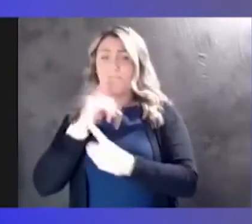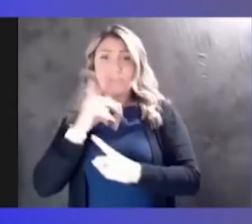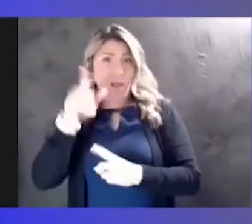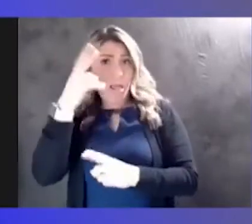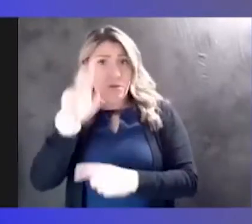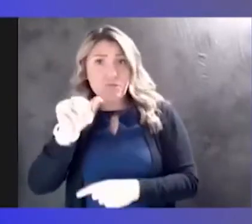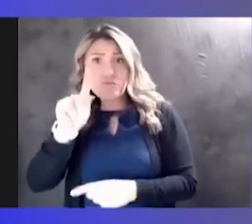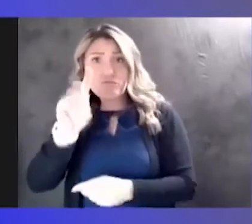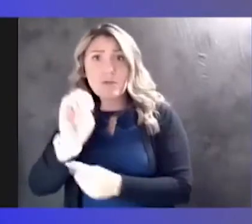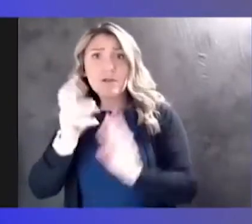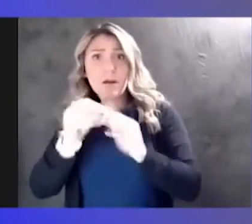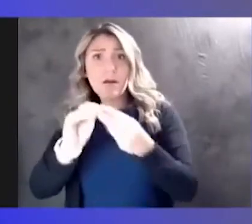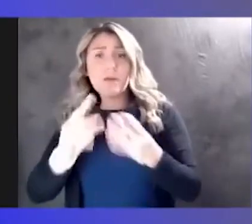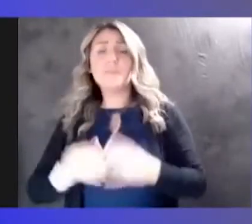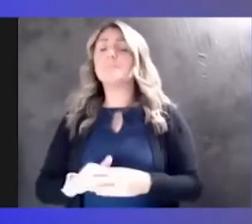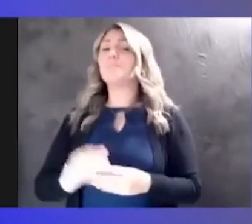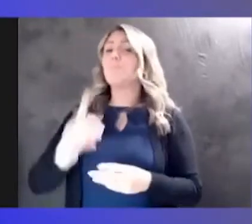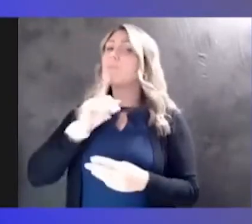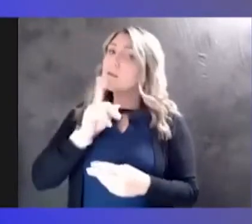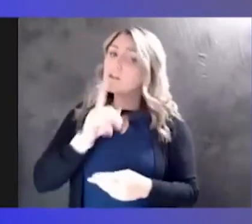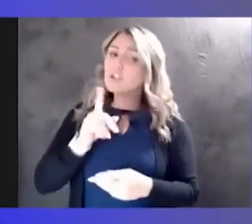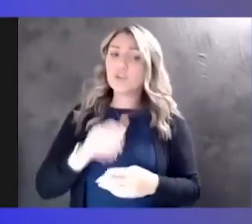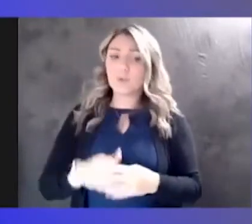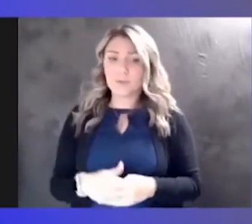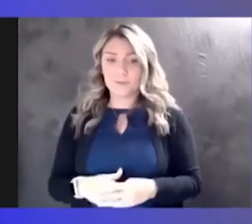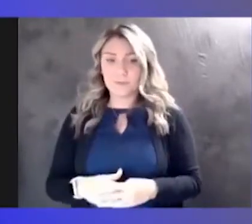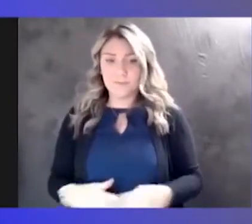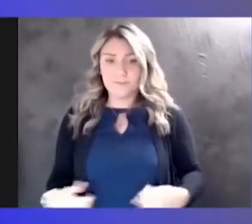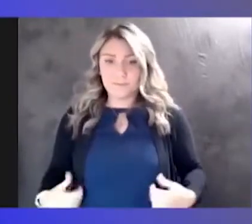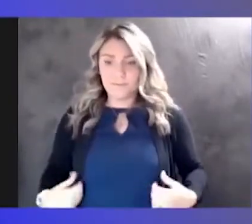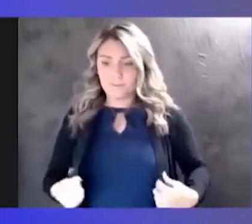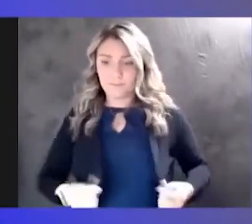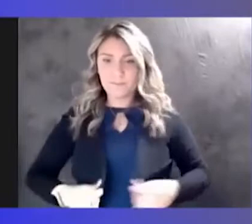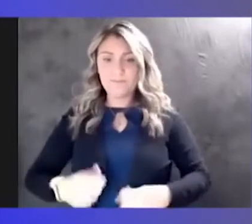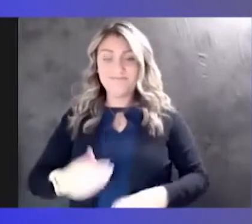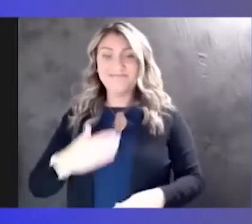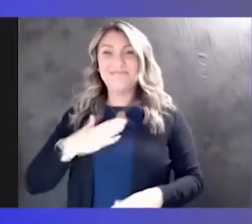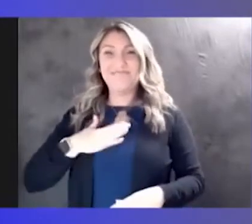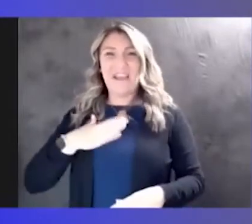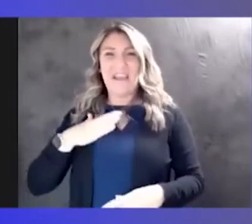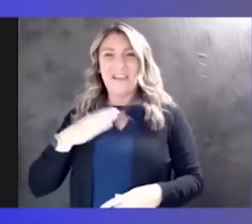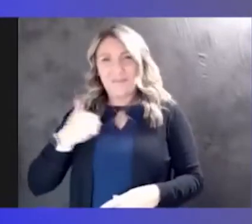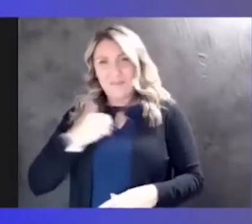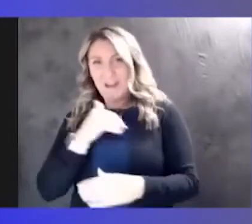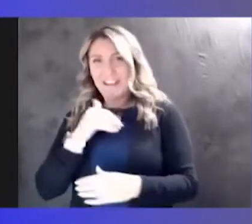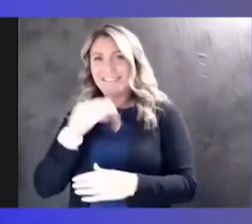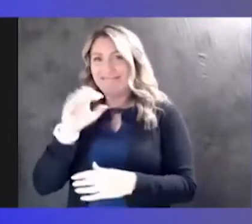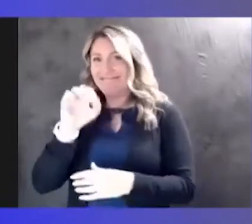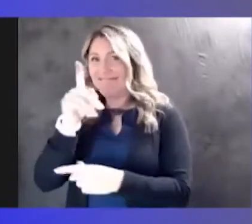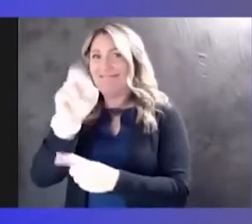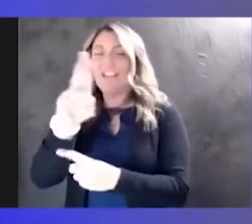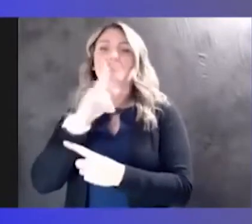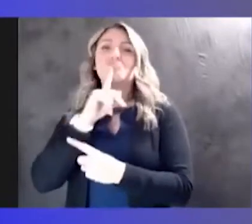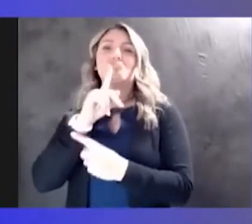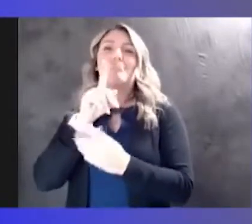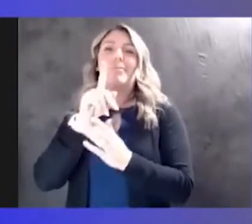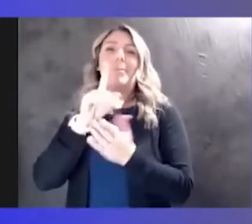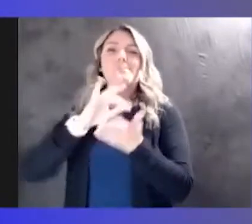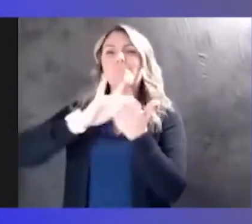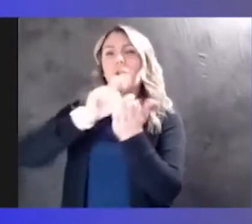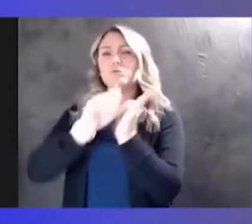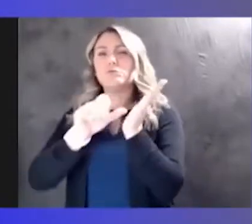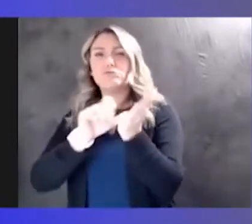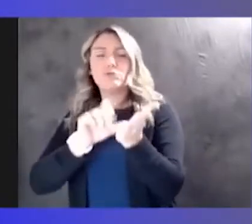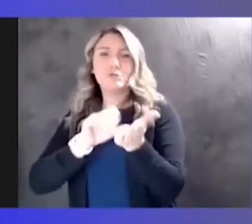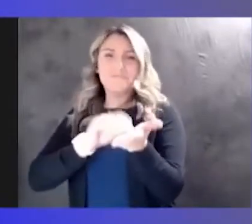So actually, my breast cancer colleagues, the medical and surgical oncologists, would really be the best ones to answer. What